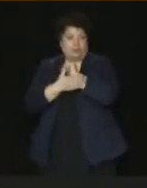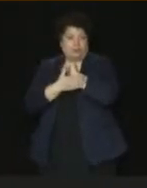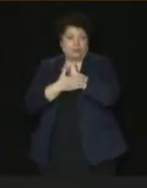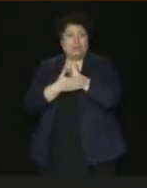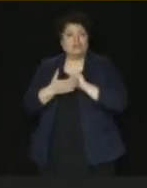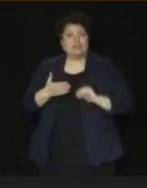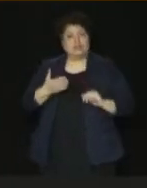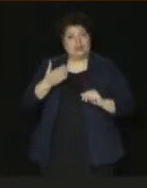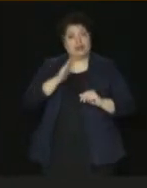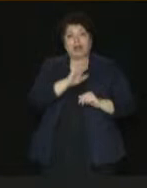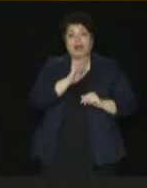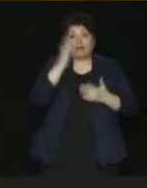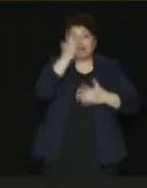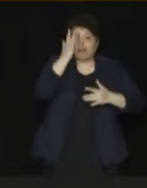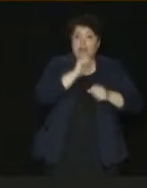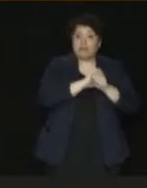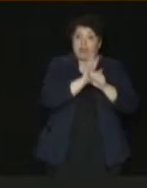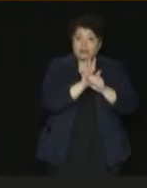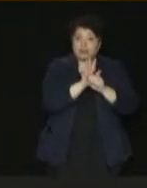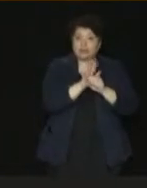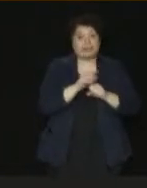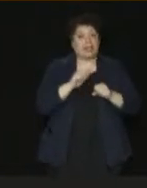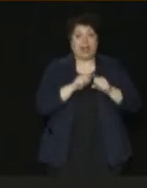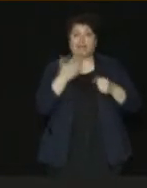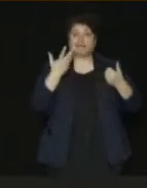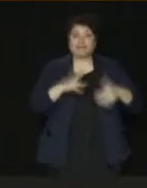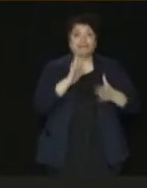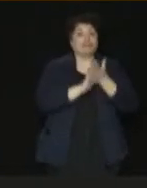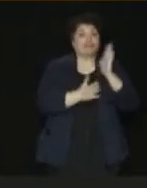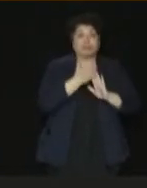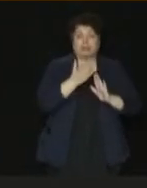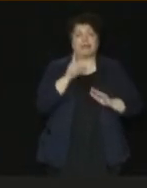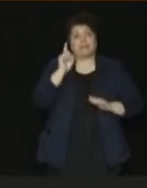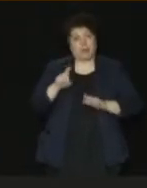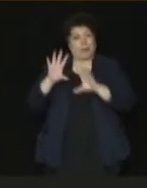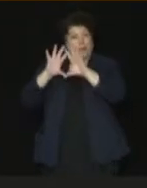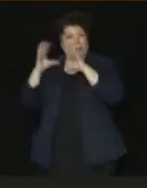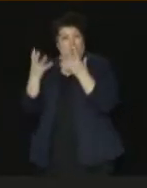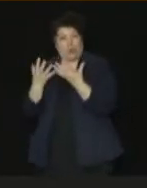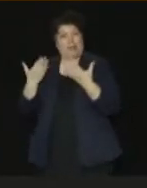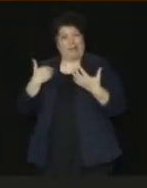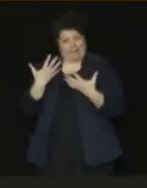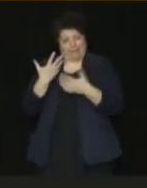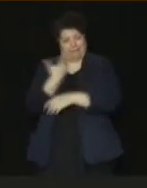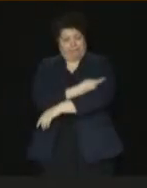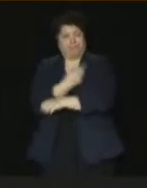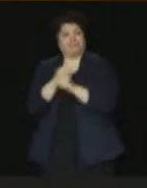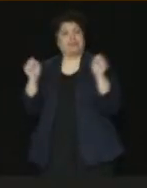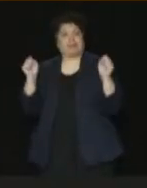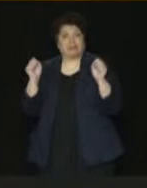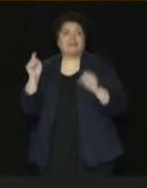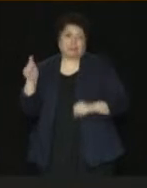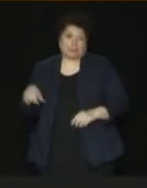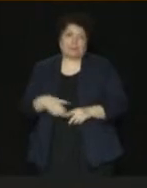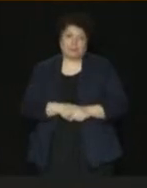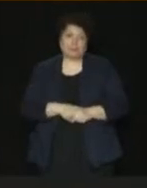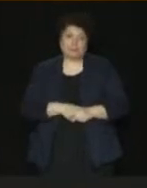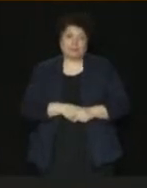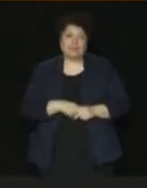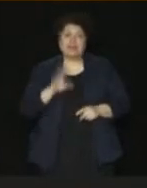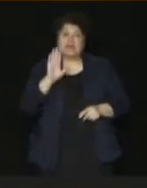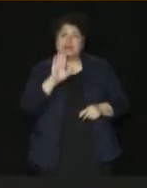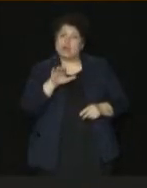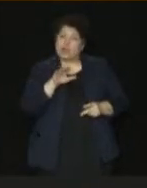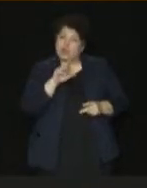this virus isn't over until everyone has been vaccinated. Yeah, thank you. So you're saying that this